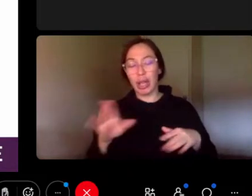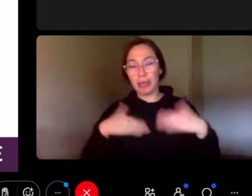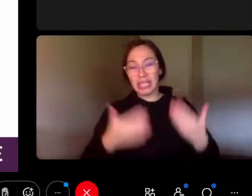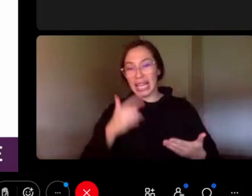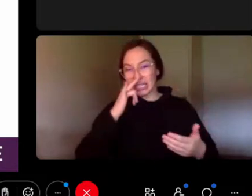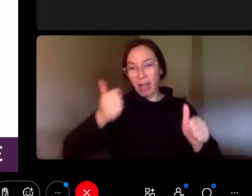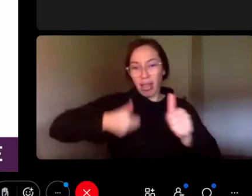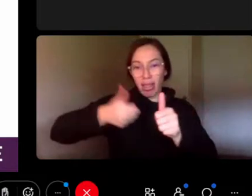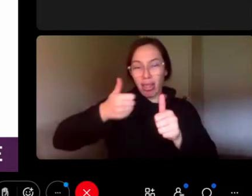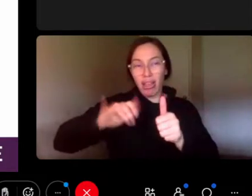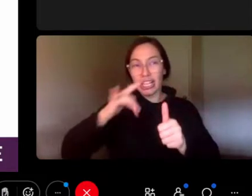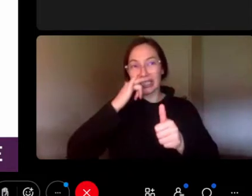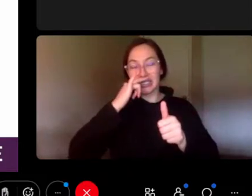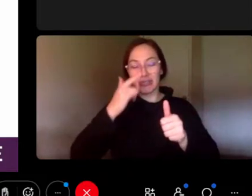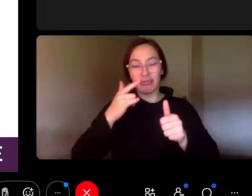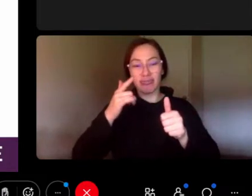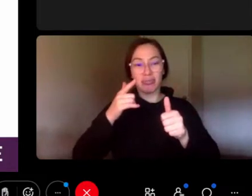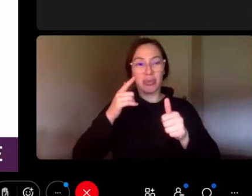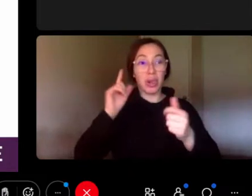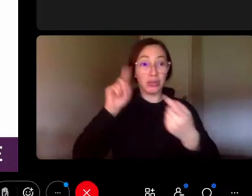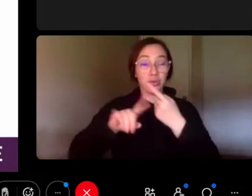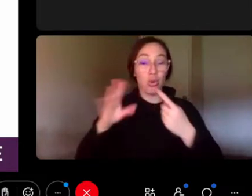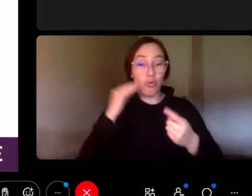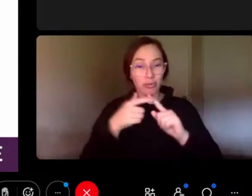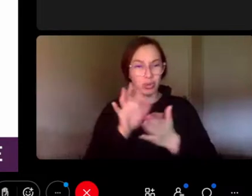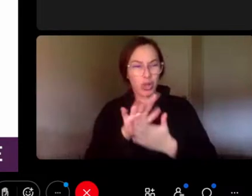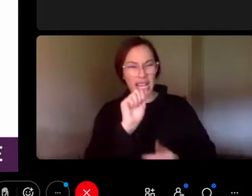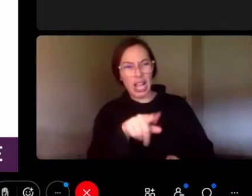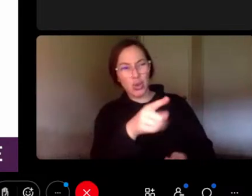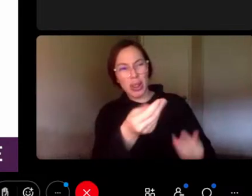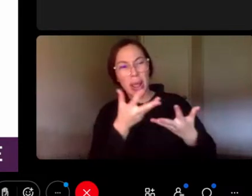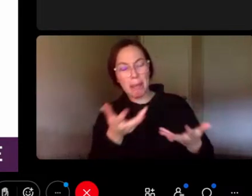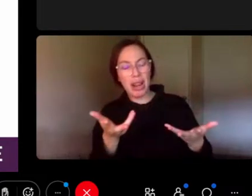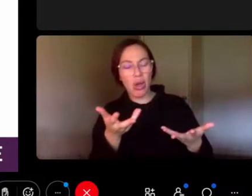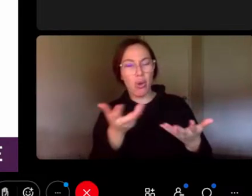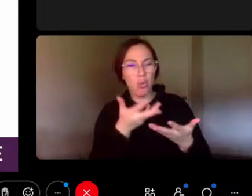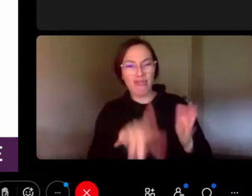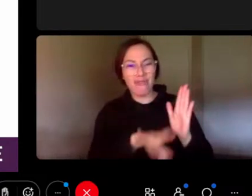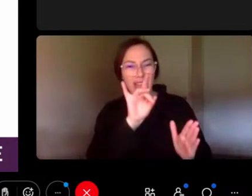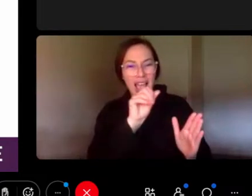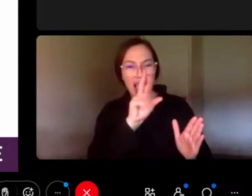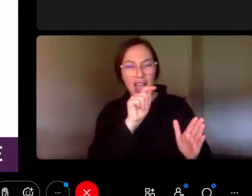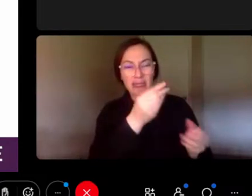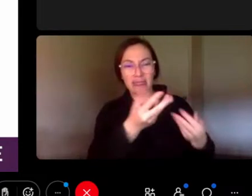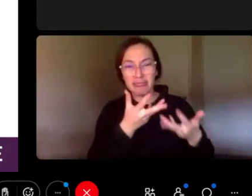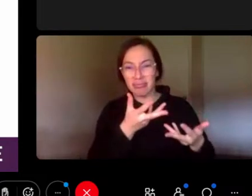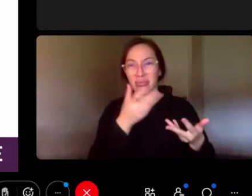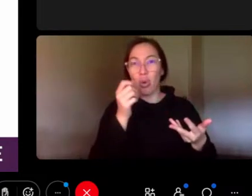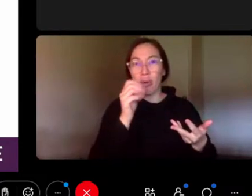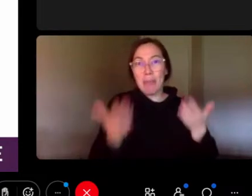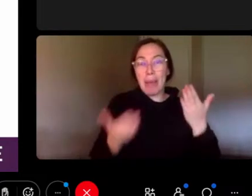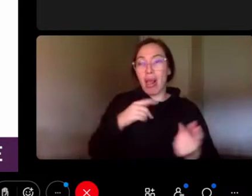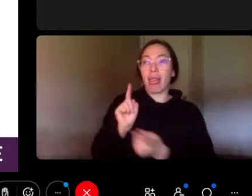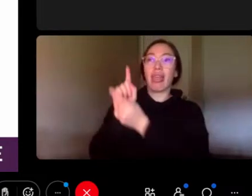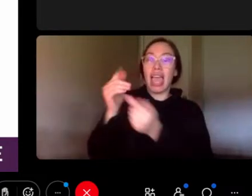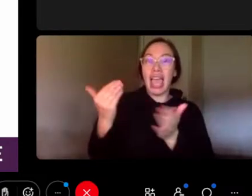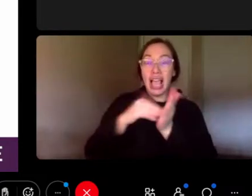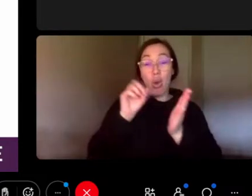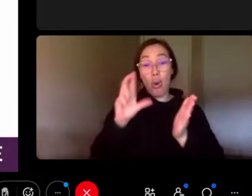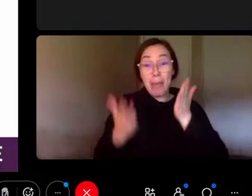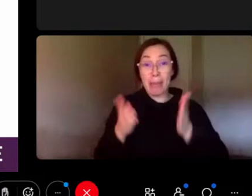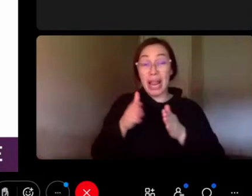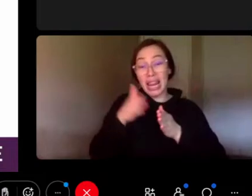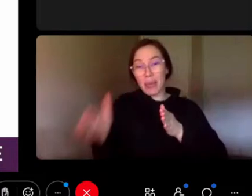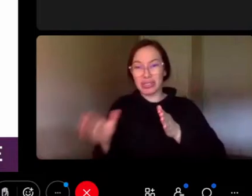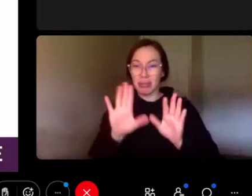day. Can you let me know what you find out from that? Because I may bump into her again, or it's a neighbor. That's a very fair thing to circle back